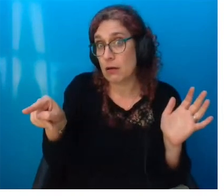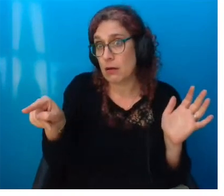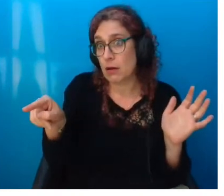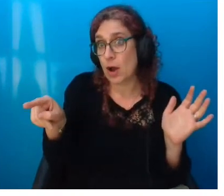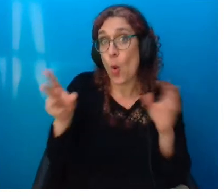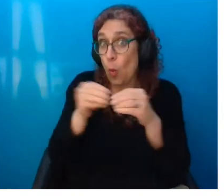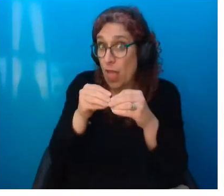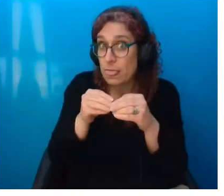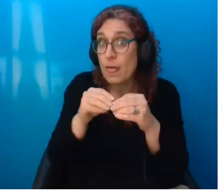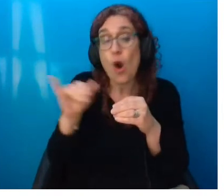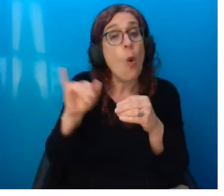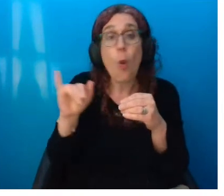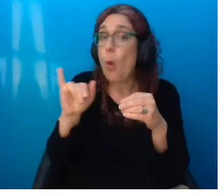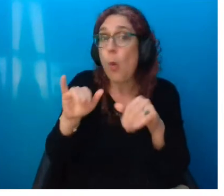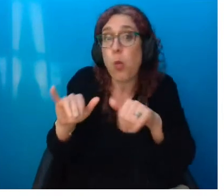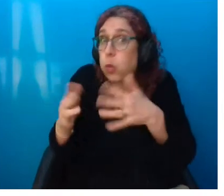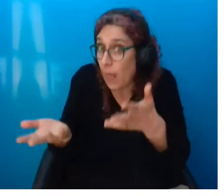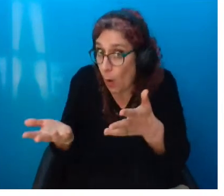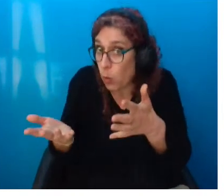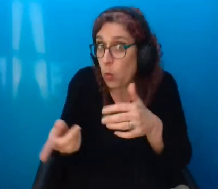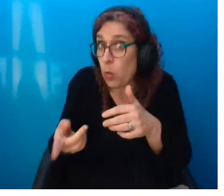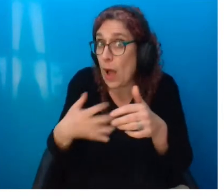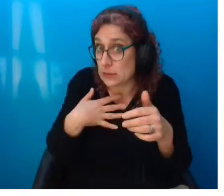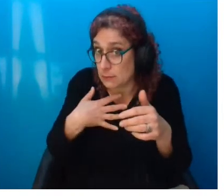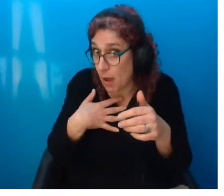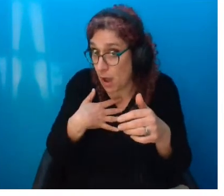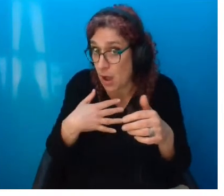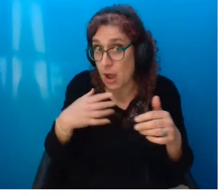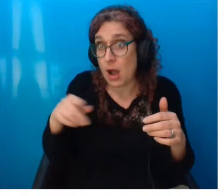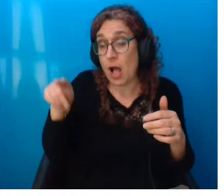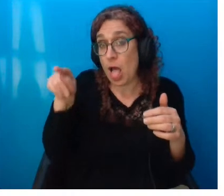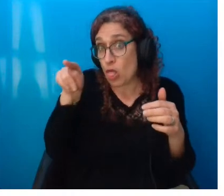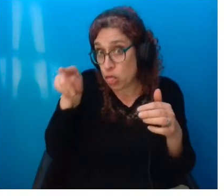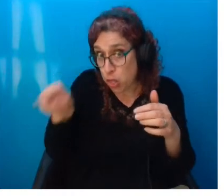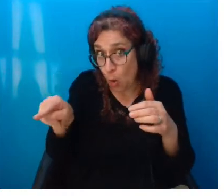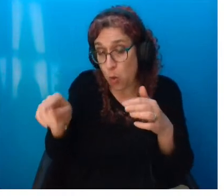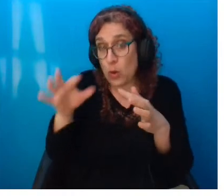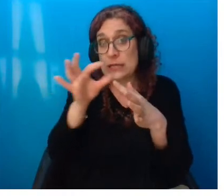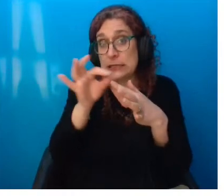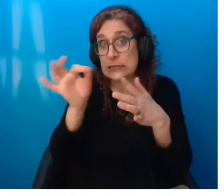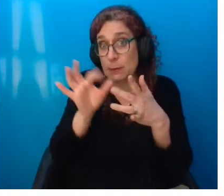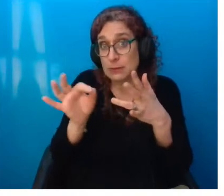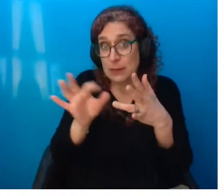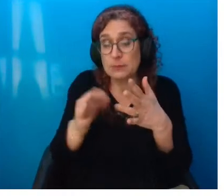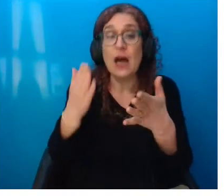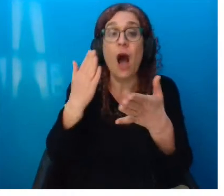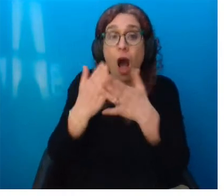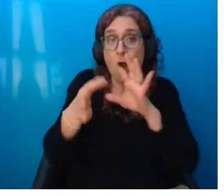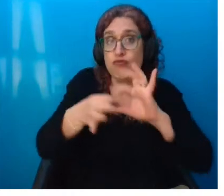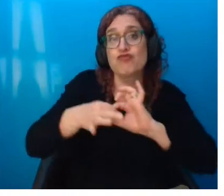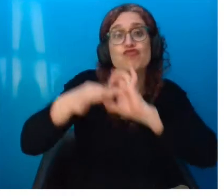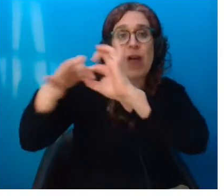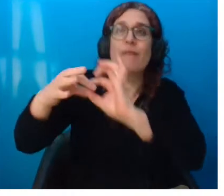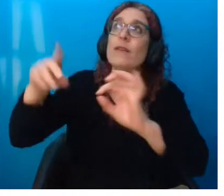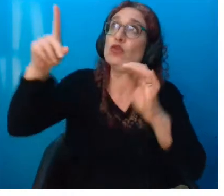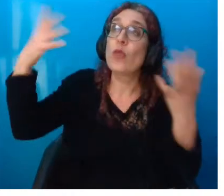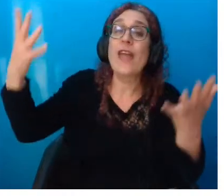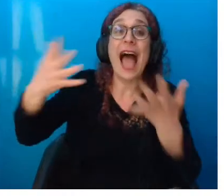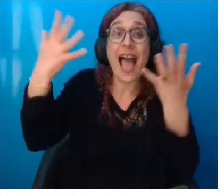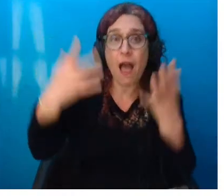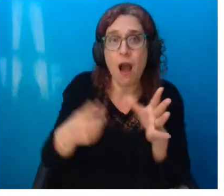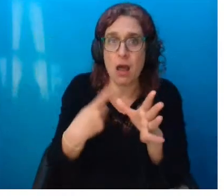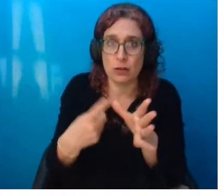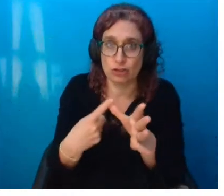asthma. The symptoms appear on exposure to the relevant aero allergens, which are confirmed